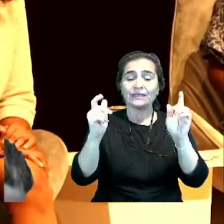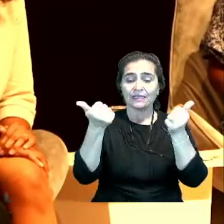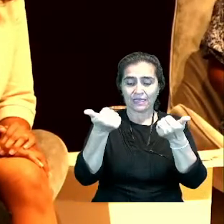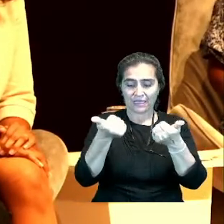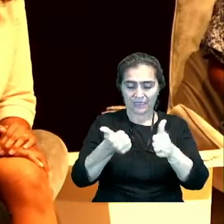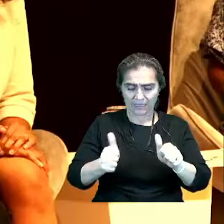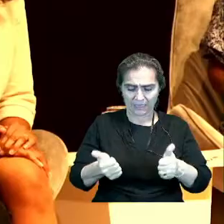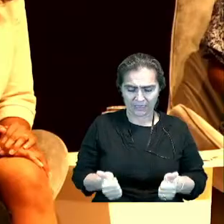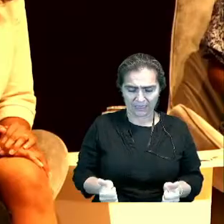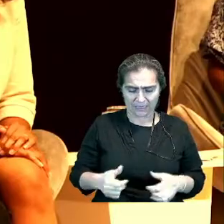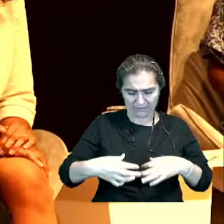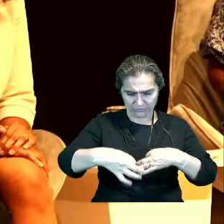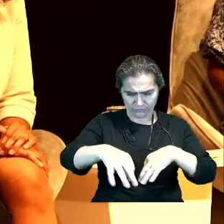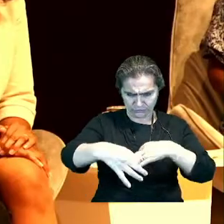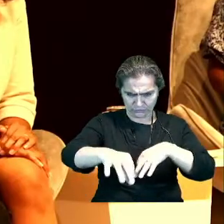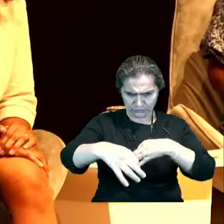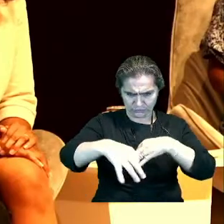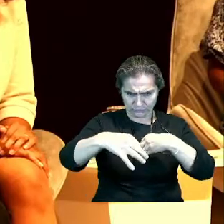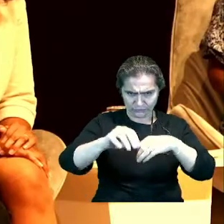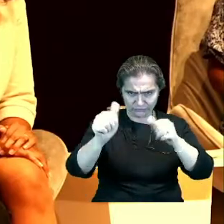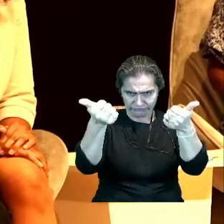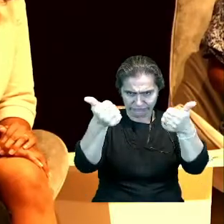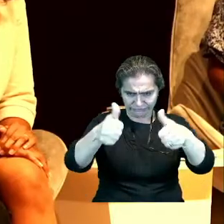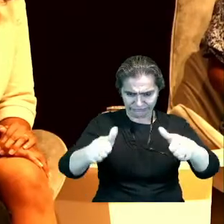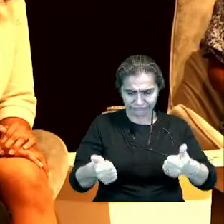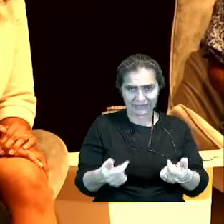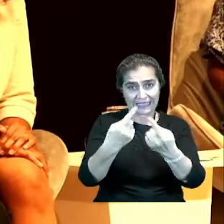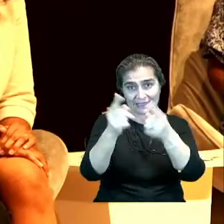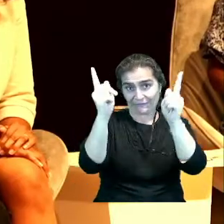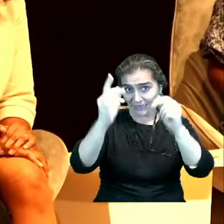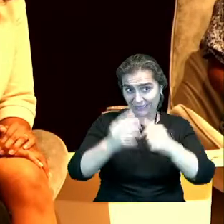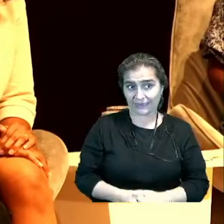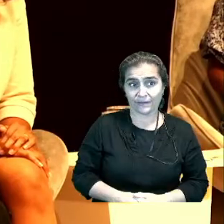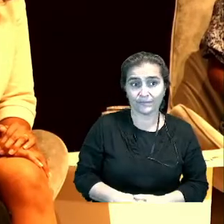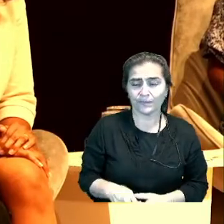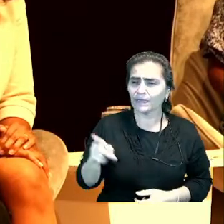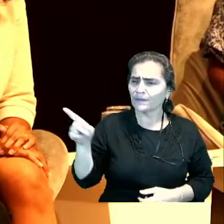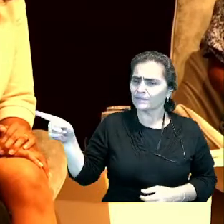breasts, and this makes our clothes be designed differently.